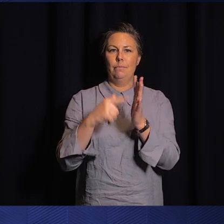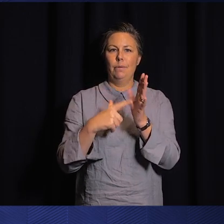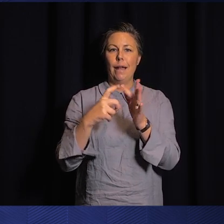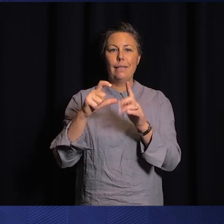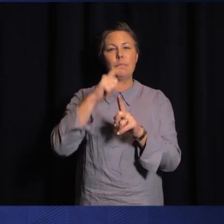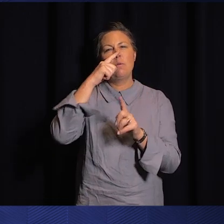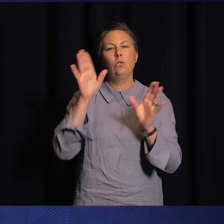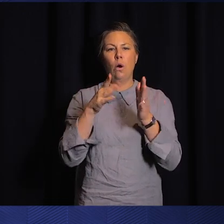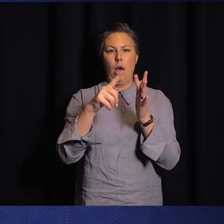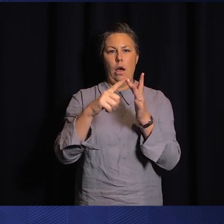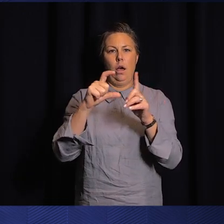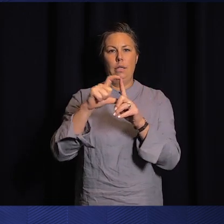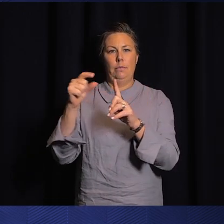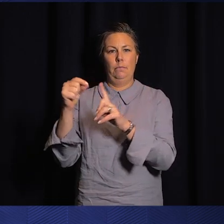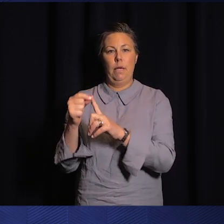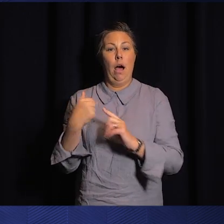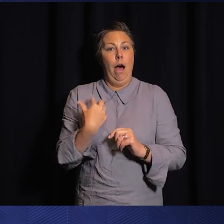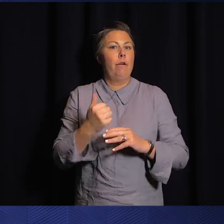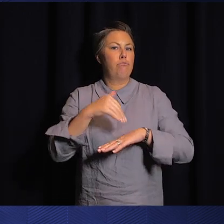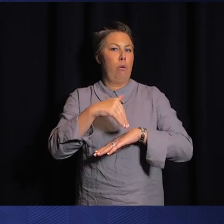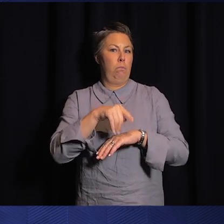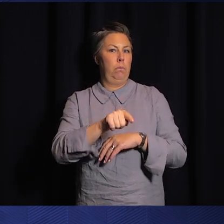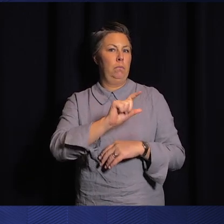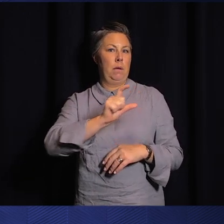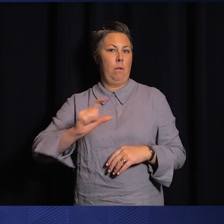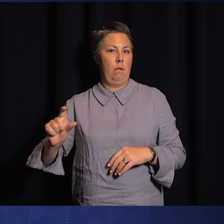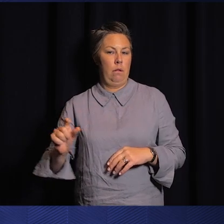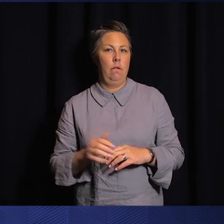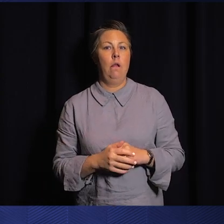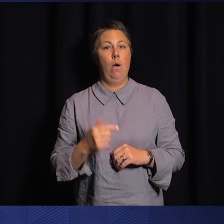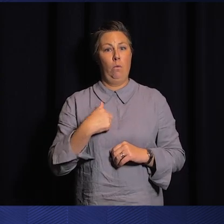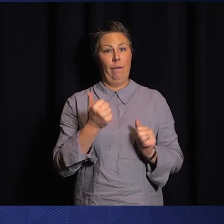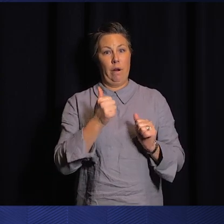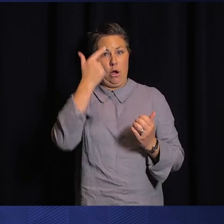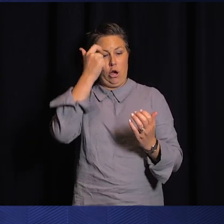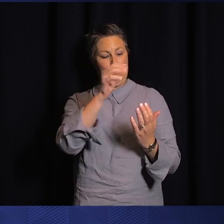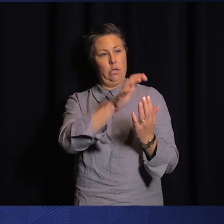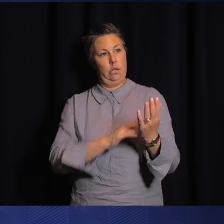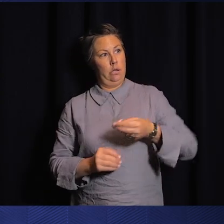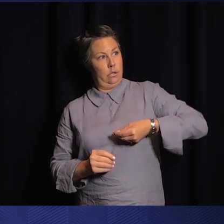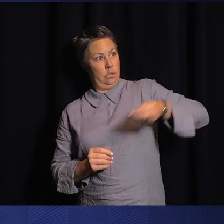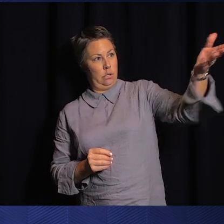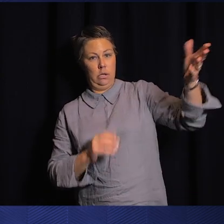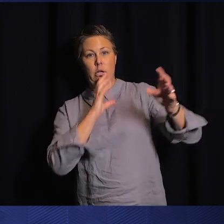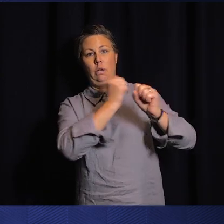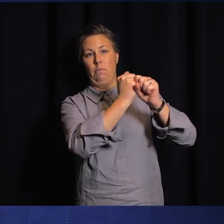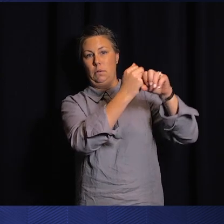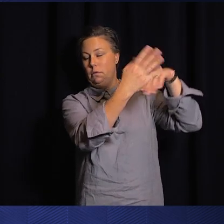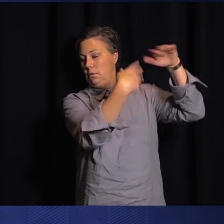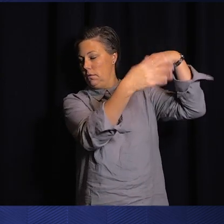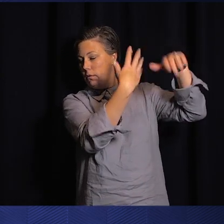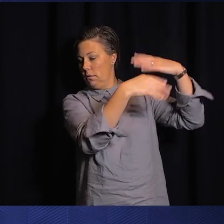endorsed by the Council of Ministers. But we're waiting until now to adopt directives